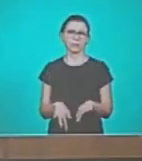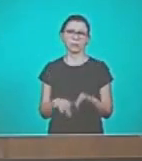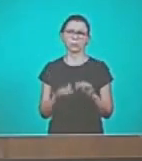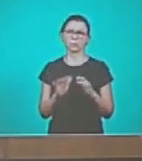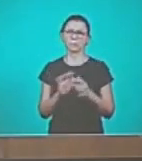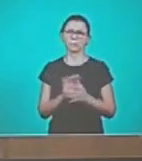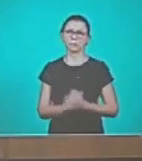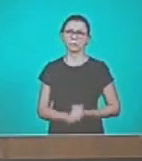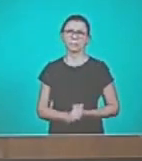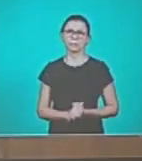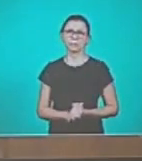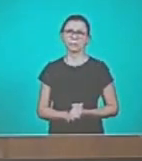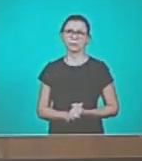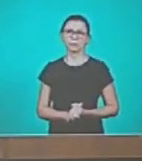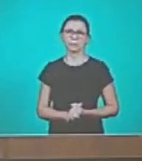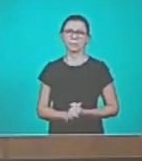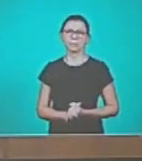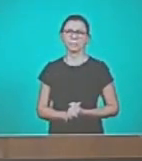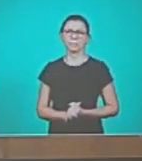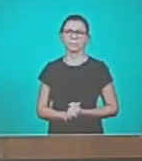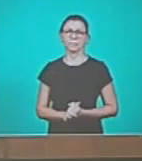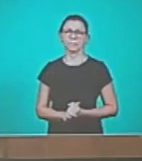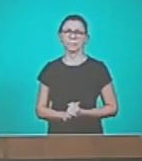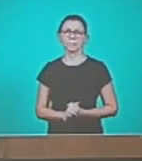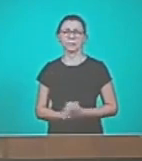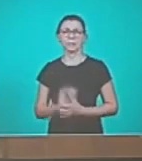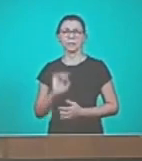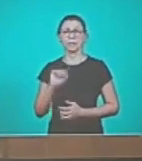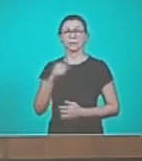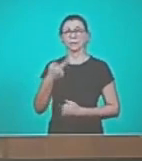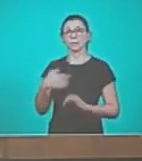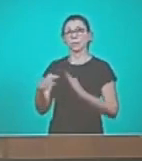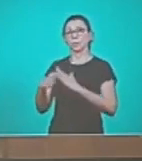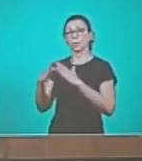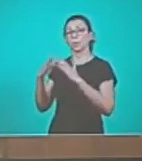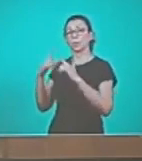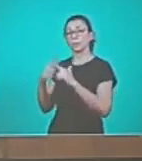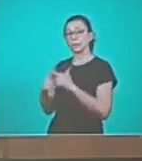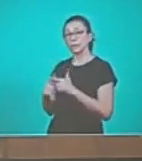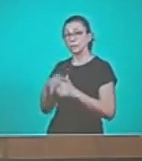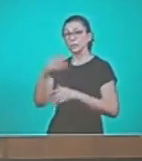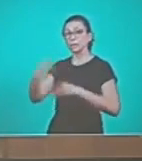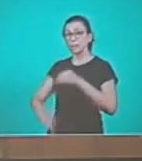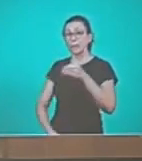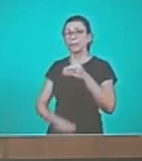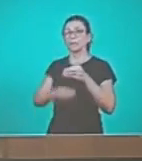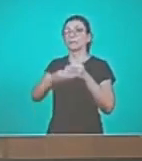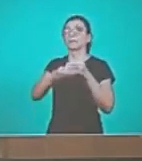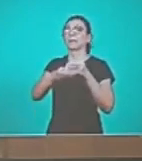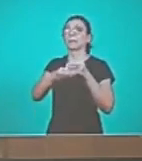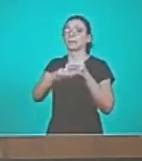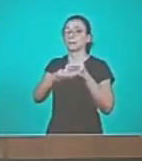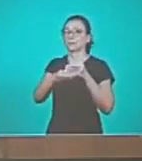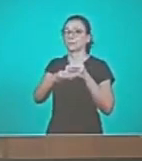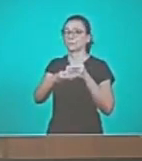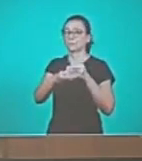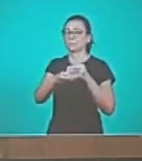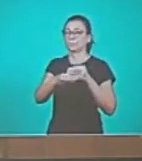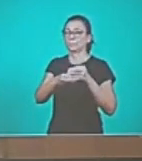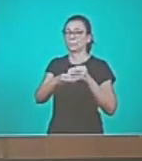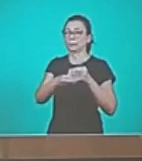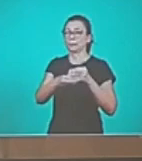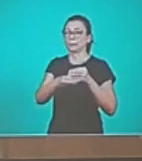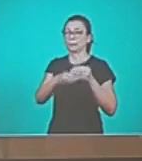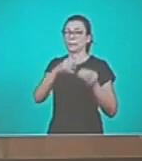the service to a close. And with the church, they contribute what was not said on the satellite, or even something that